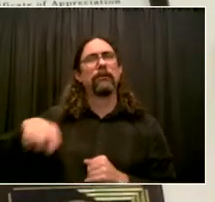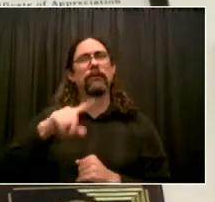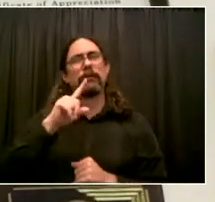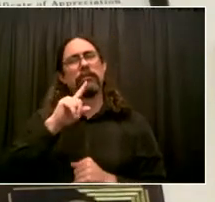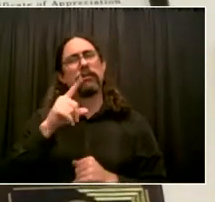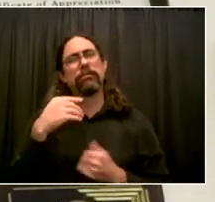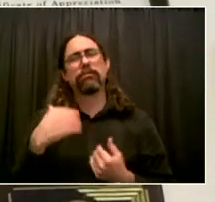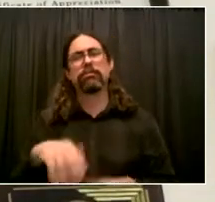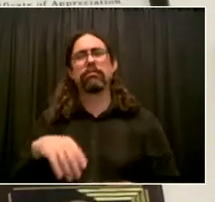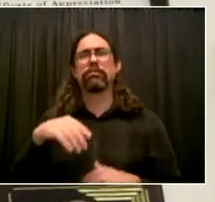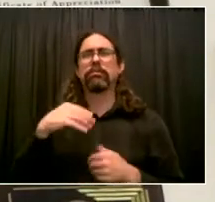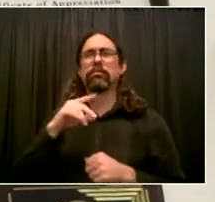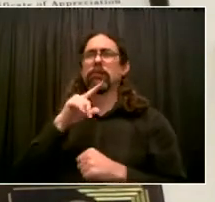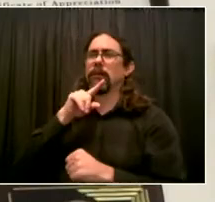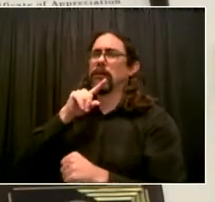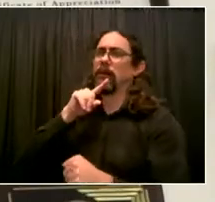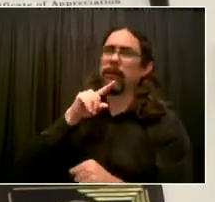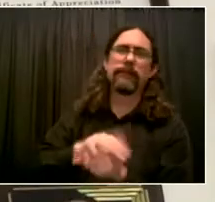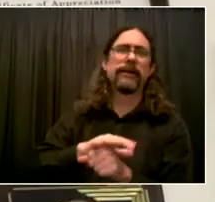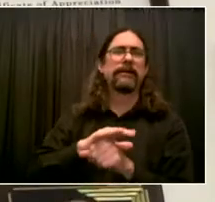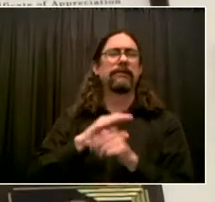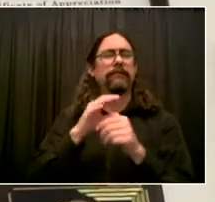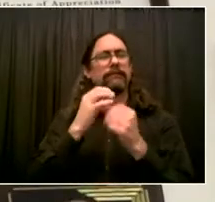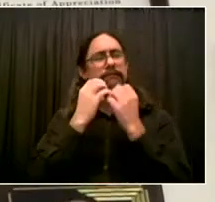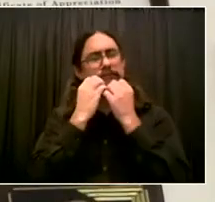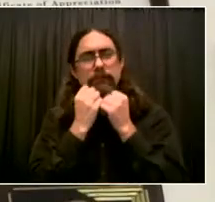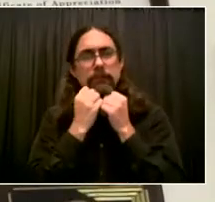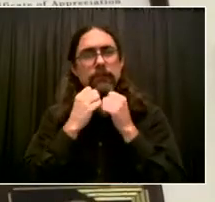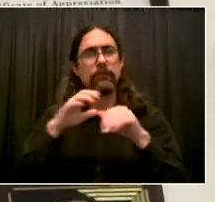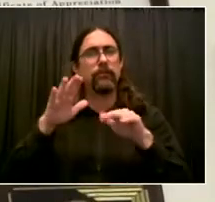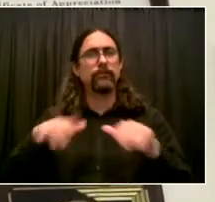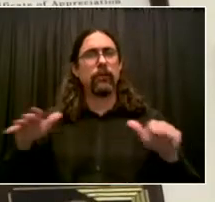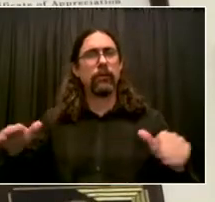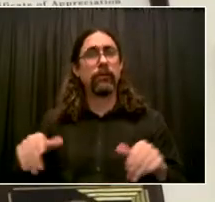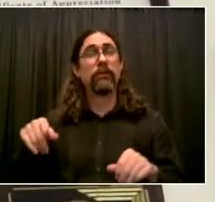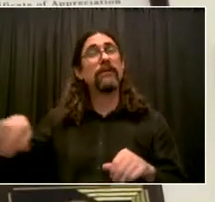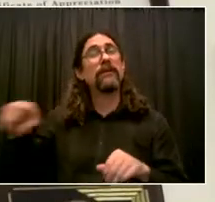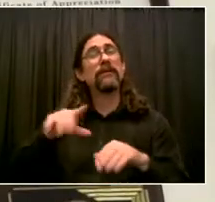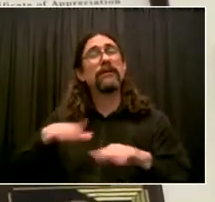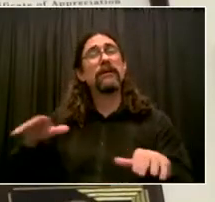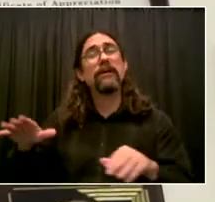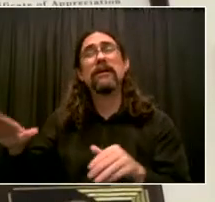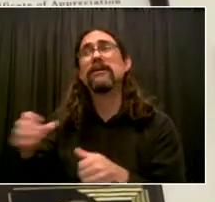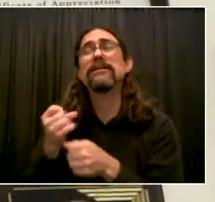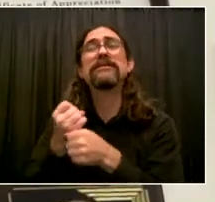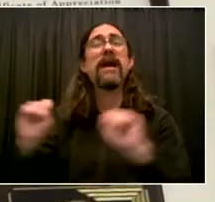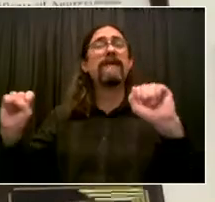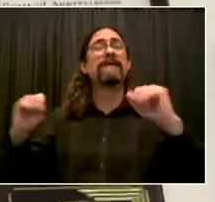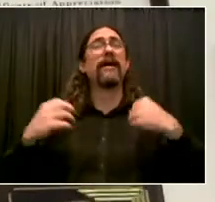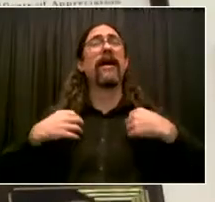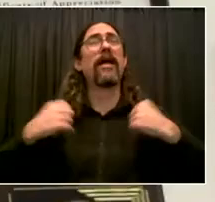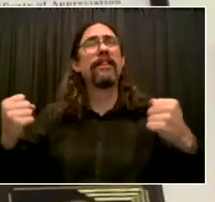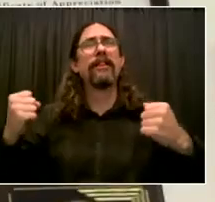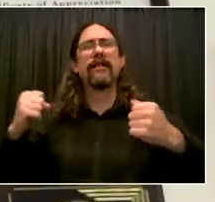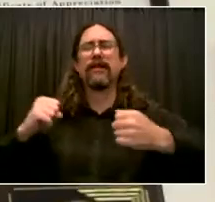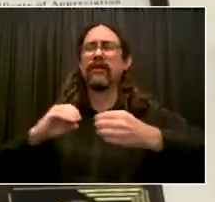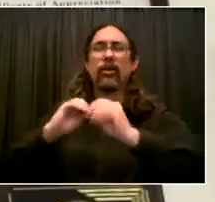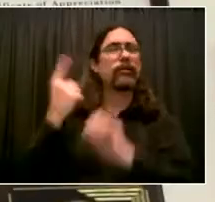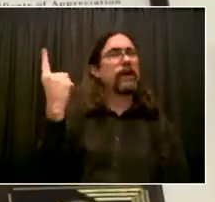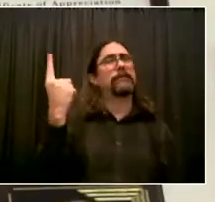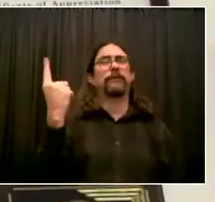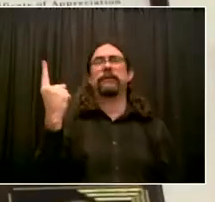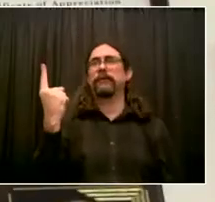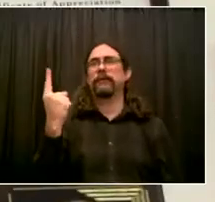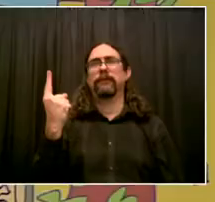supportive school communities. And so they deserve to walk into buildings where they feel that, but also acknowledge that we need to keep them safe every single